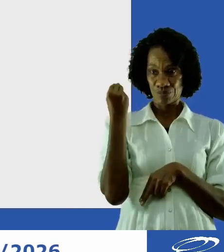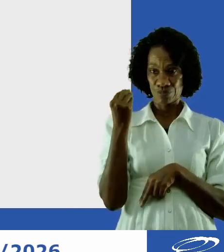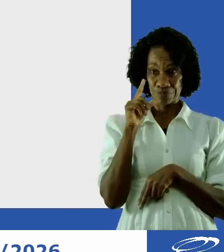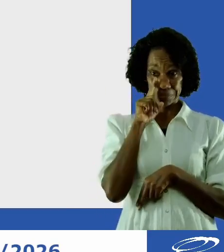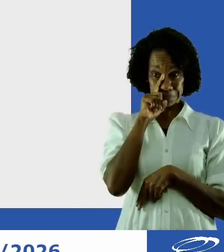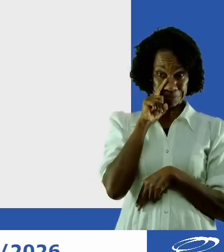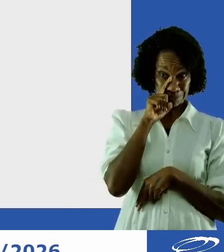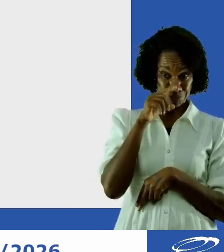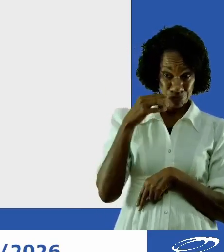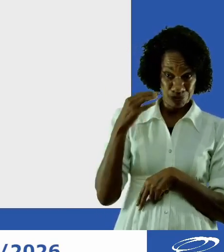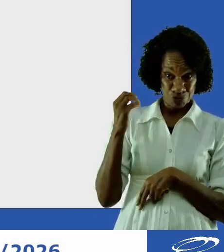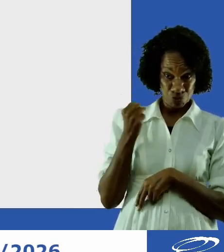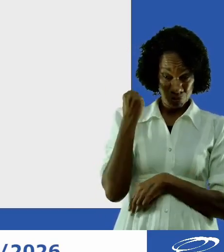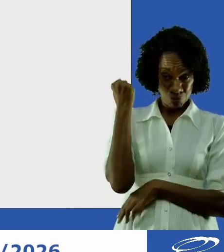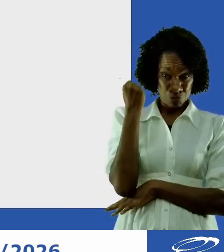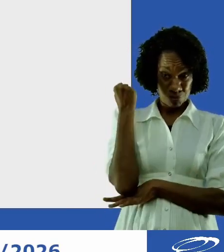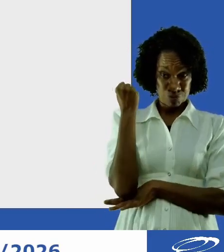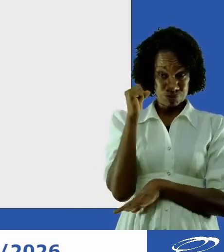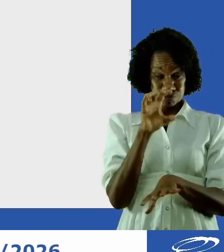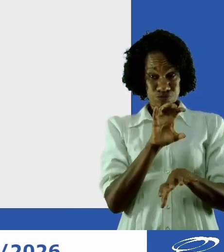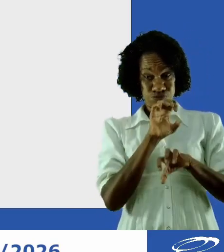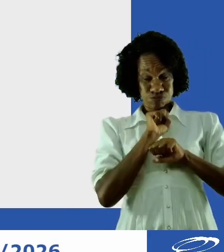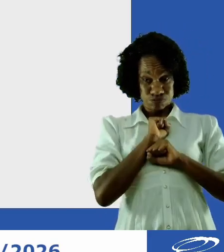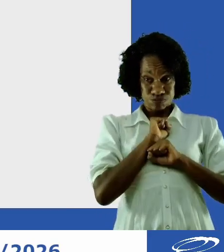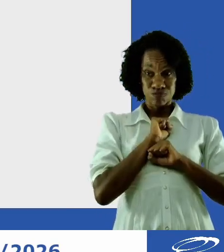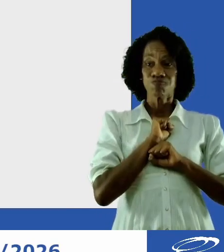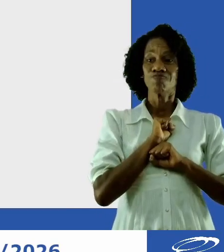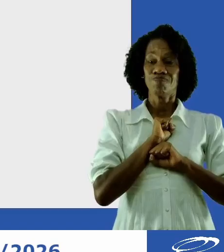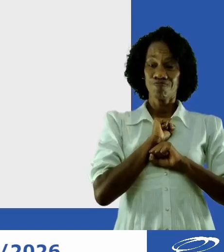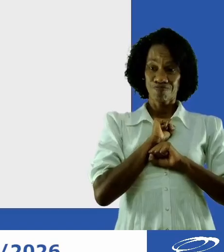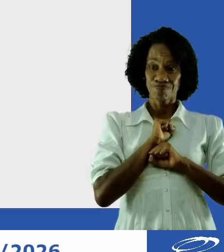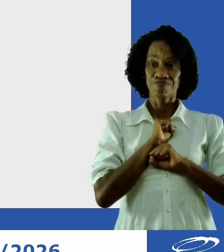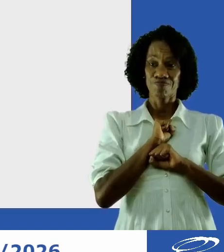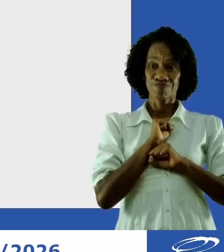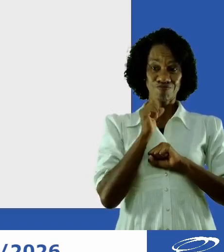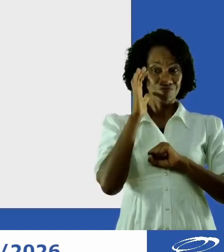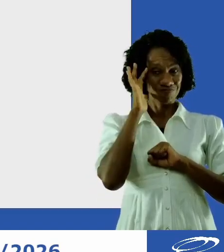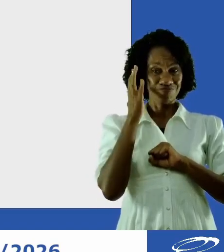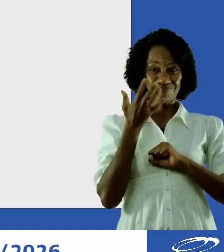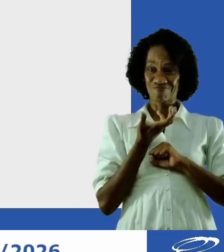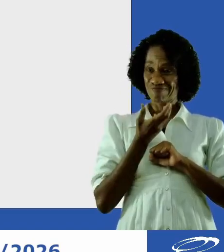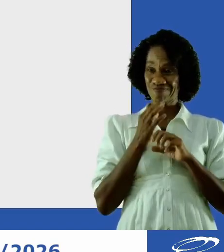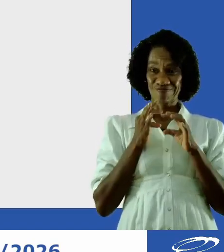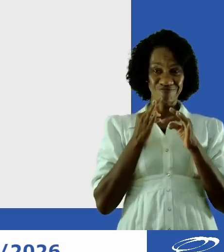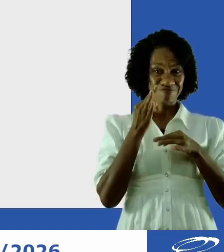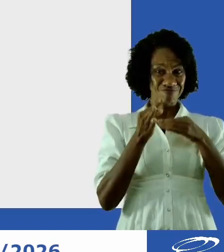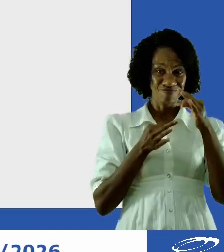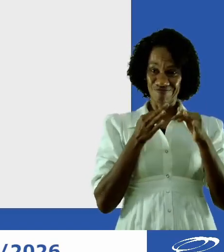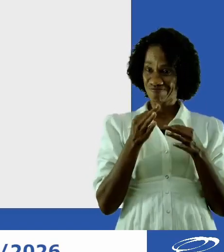than others, infections due to Staph aureus, particularly in late acute